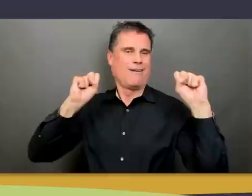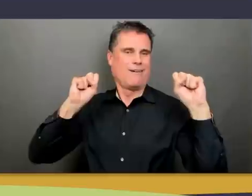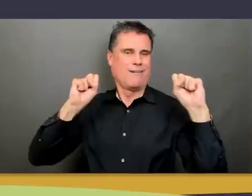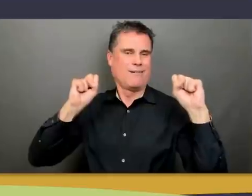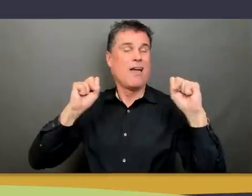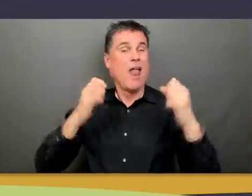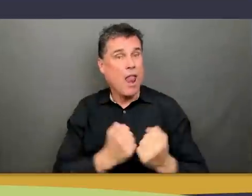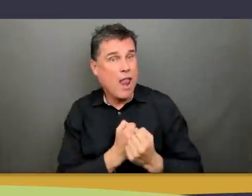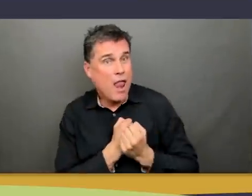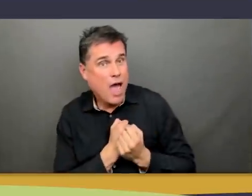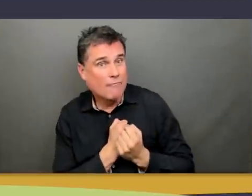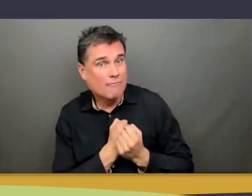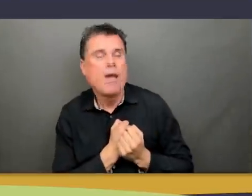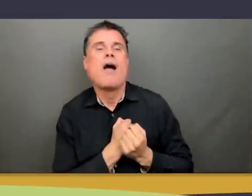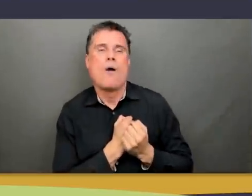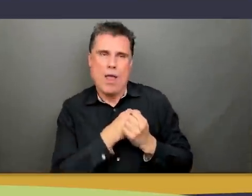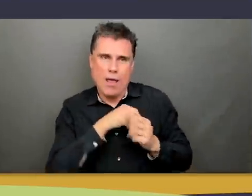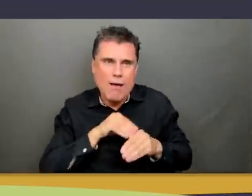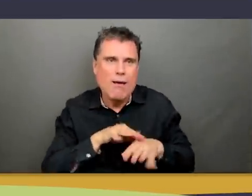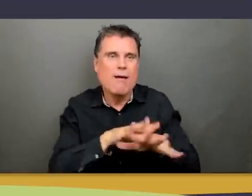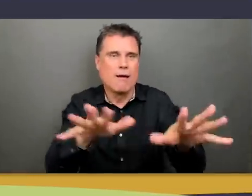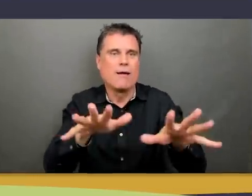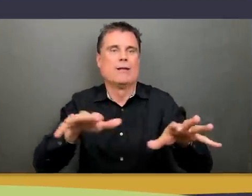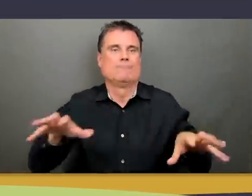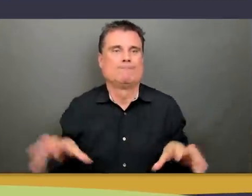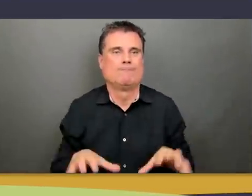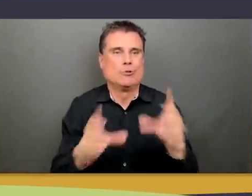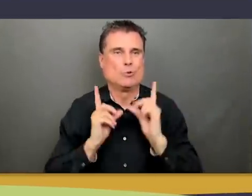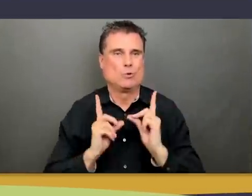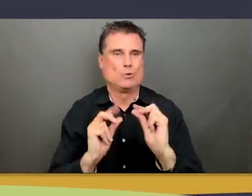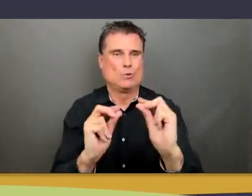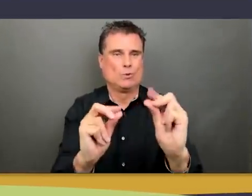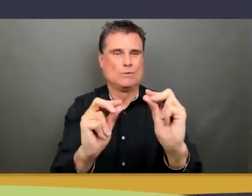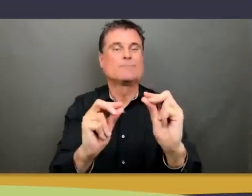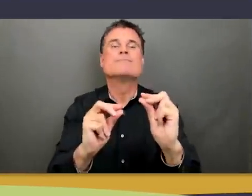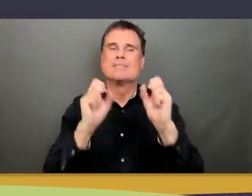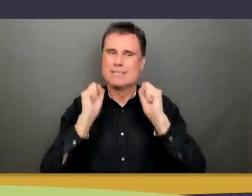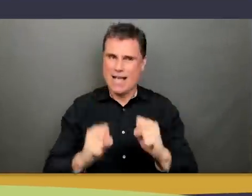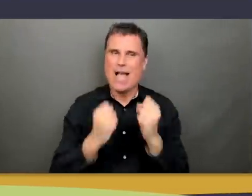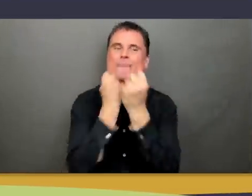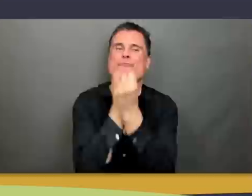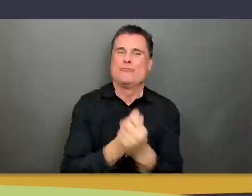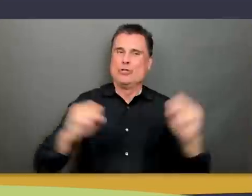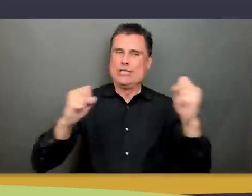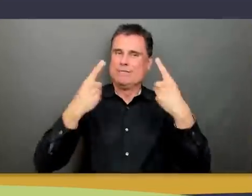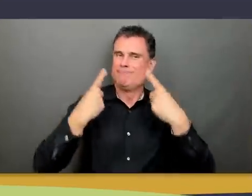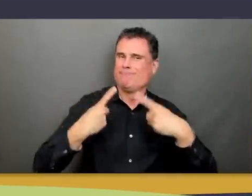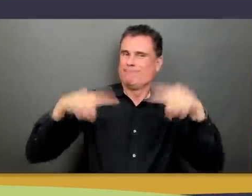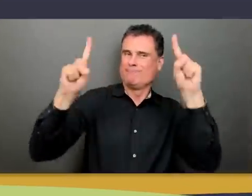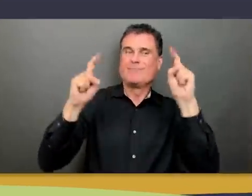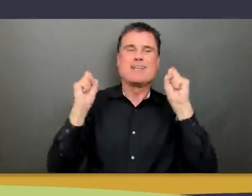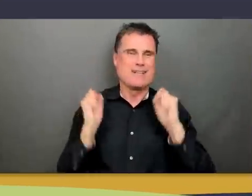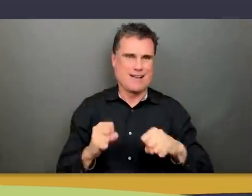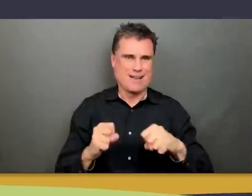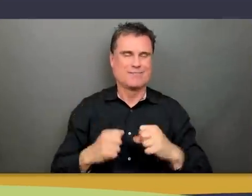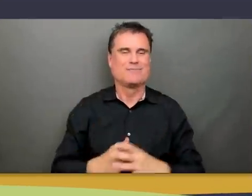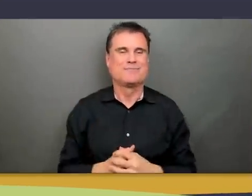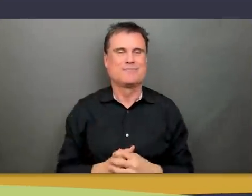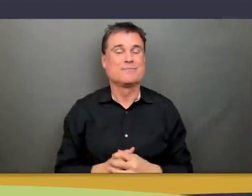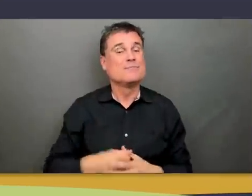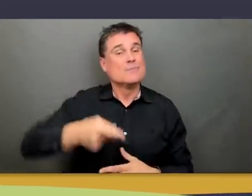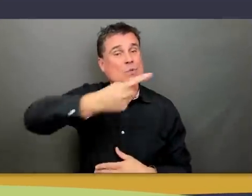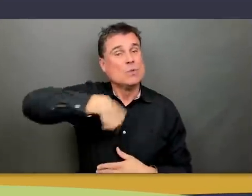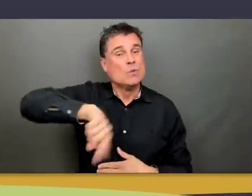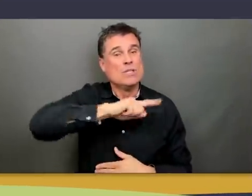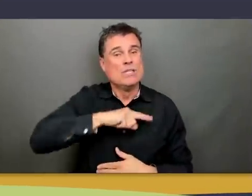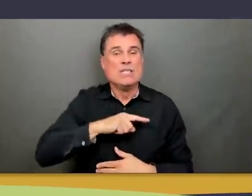lost so much already, and yet again we mourn. We stand with our beloved communities